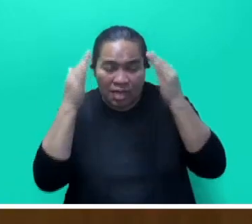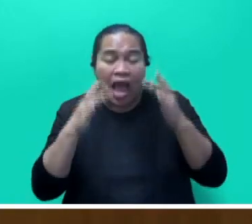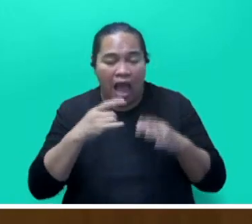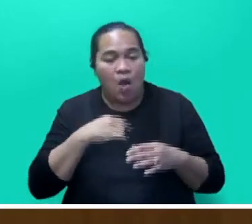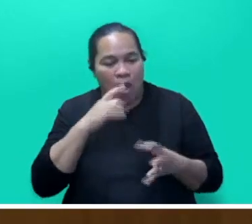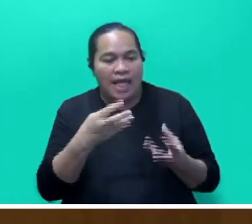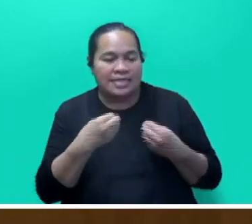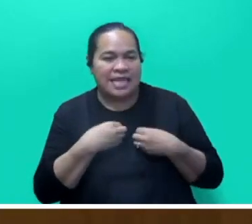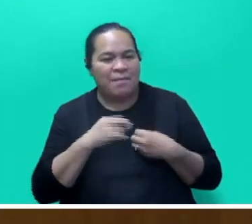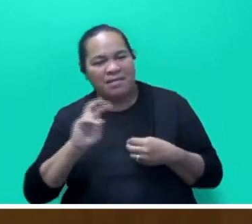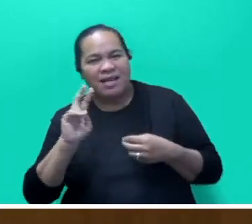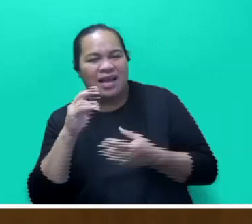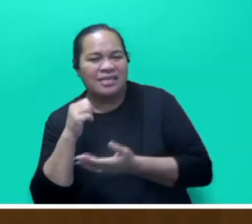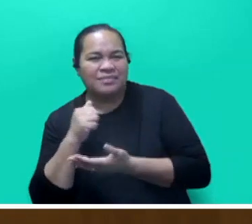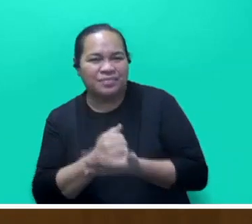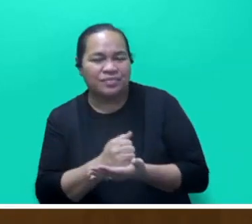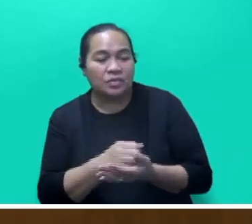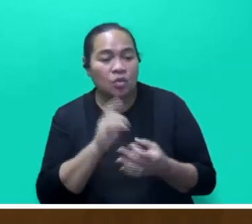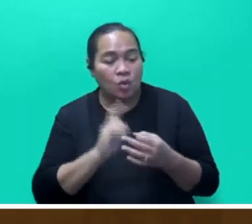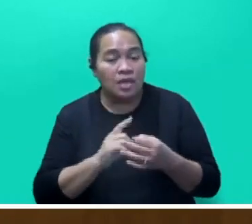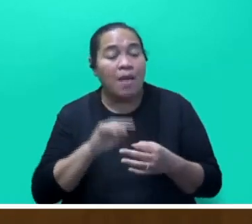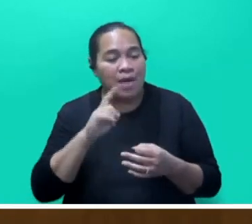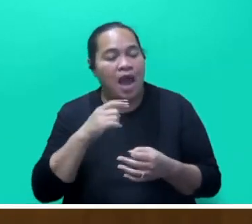but I will also present a